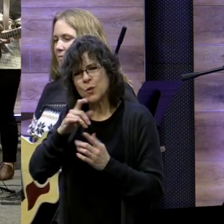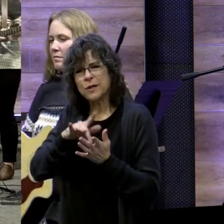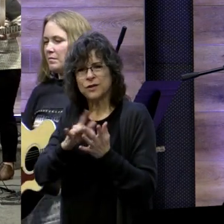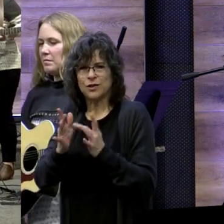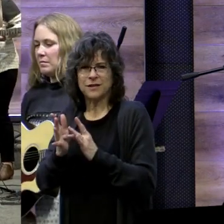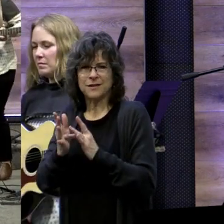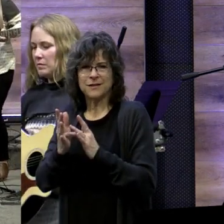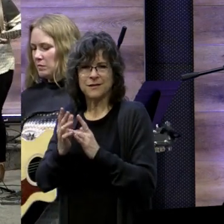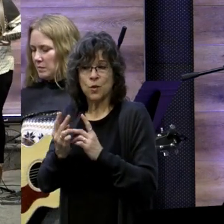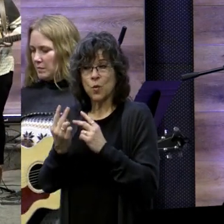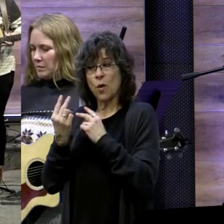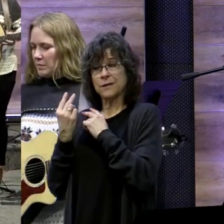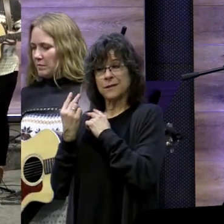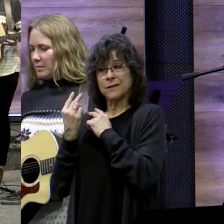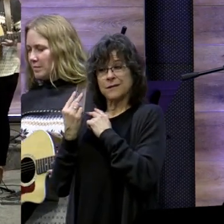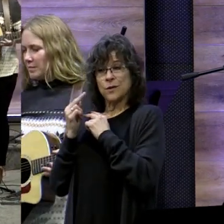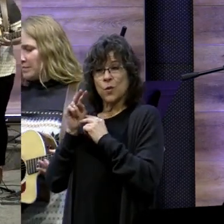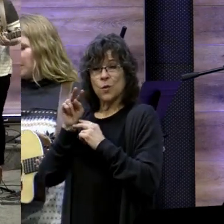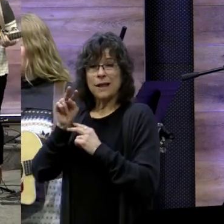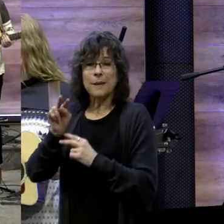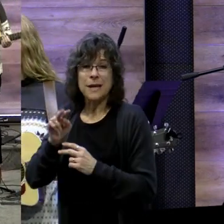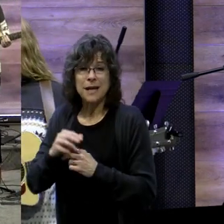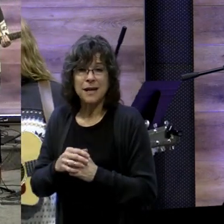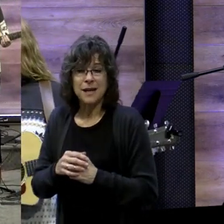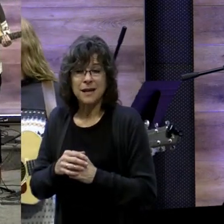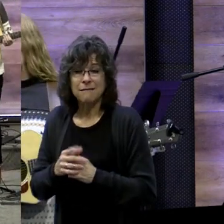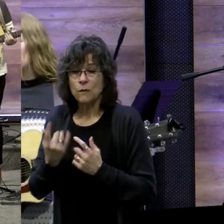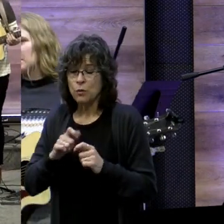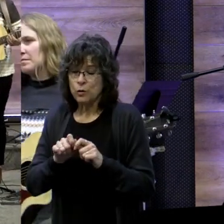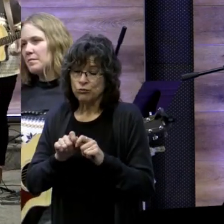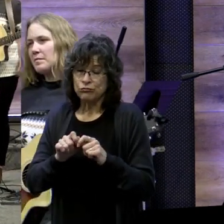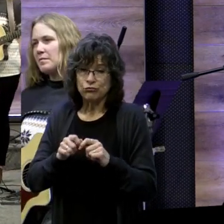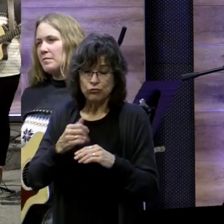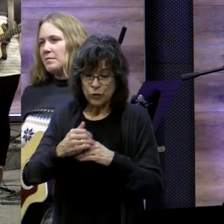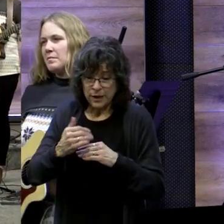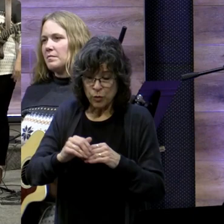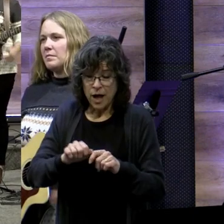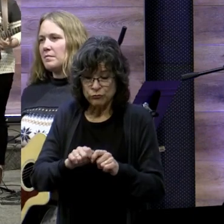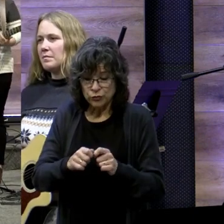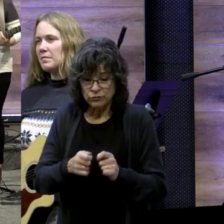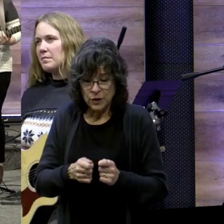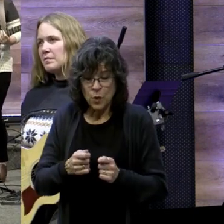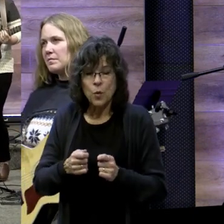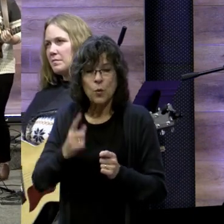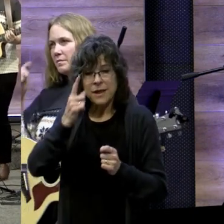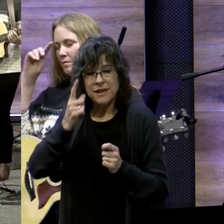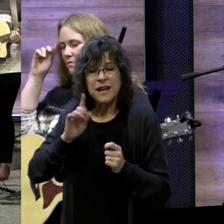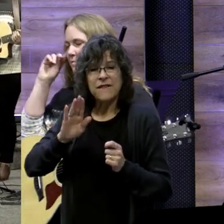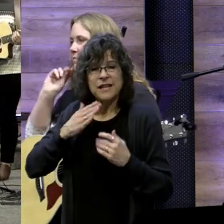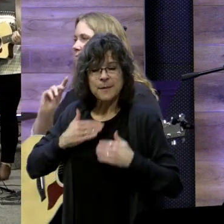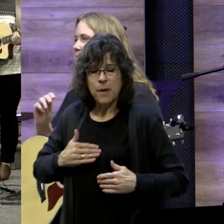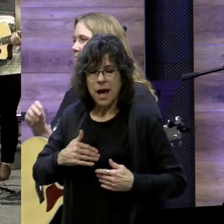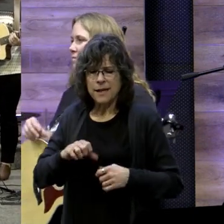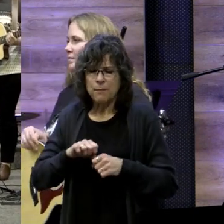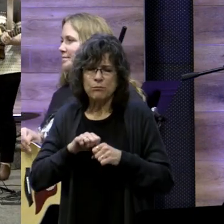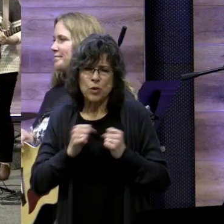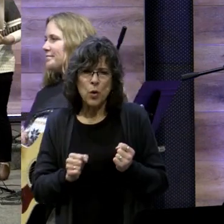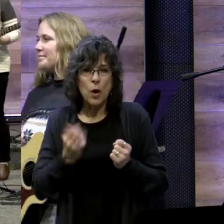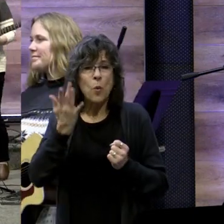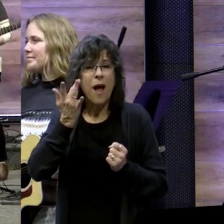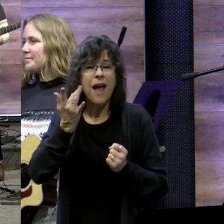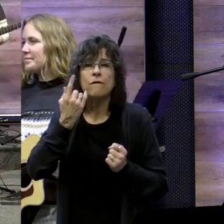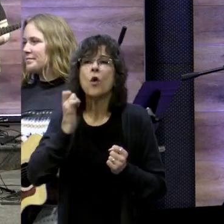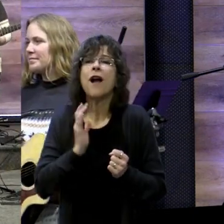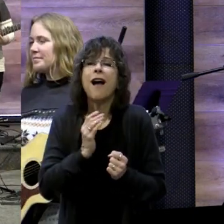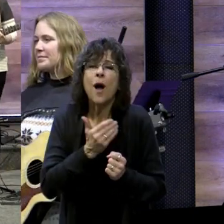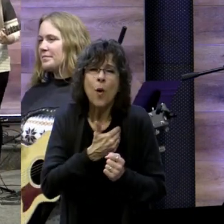done. See, as we break the bread, we are reminded of Jesus' body broken for us. As we dip it in the cup, we are reminded of Jesus'